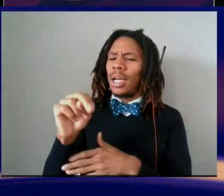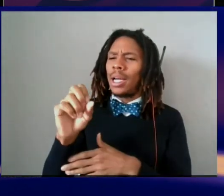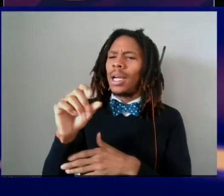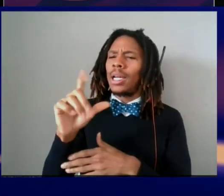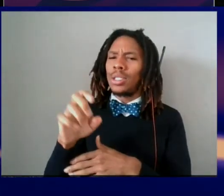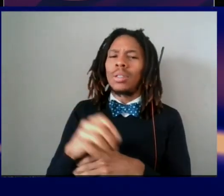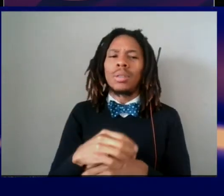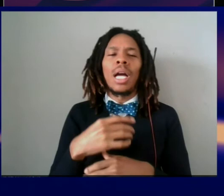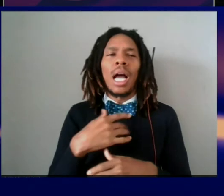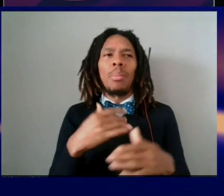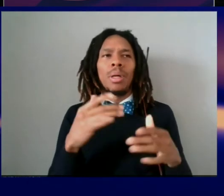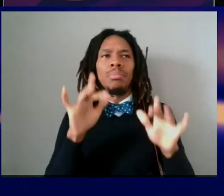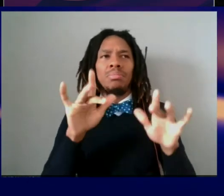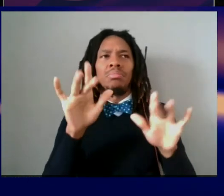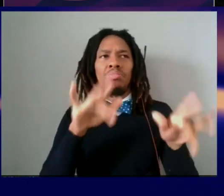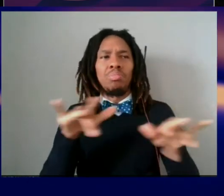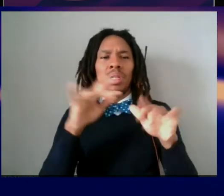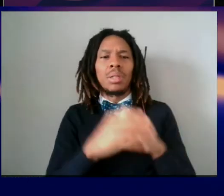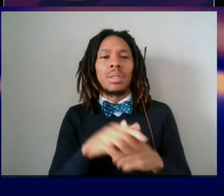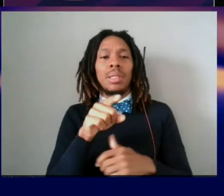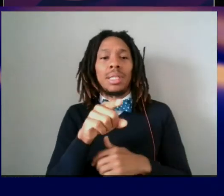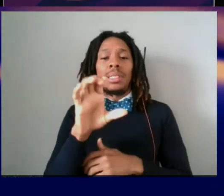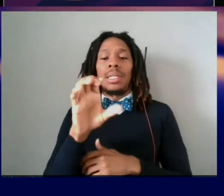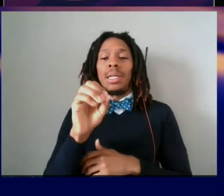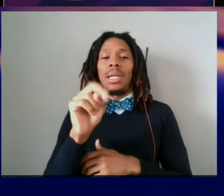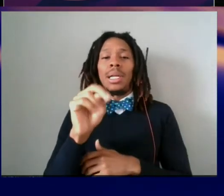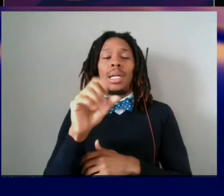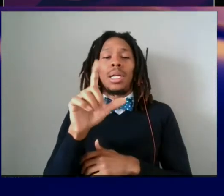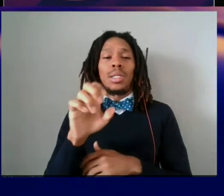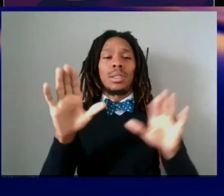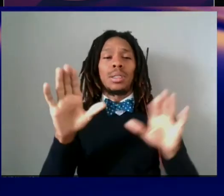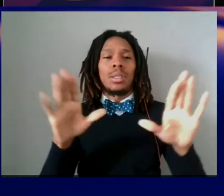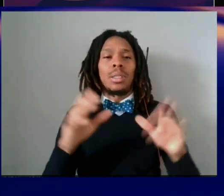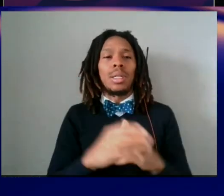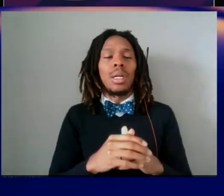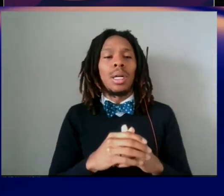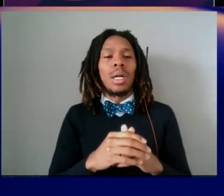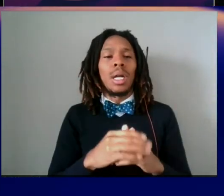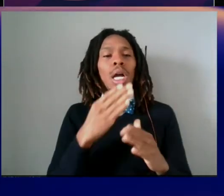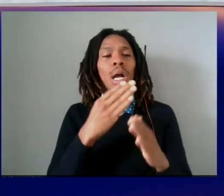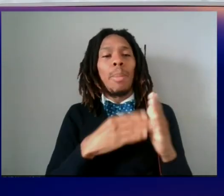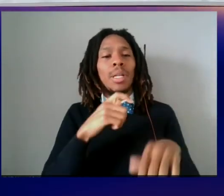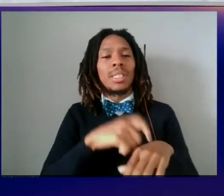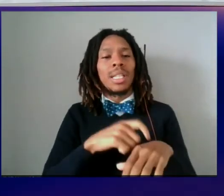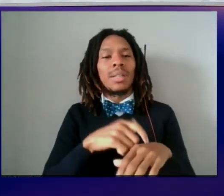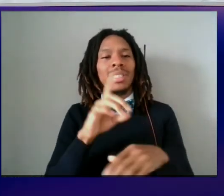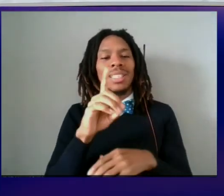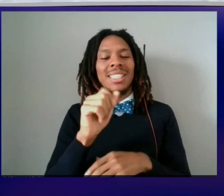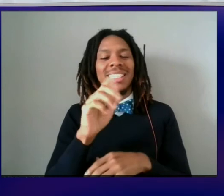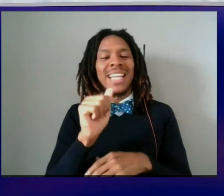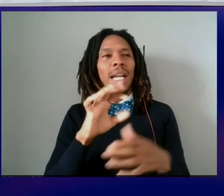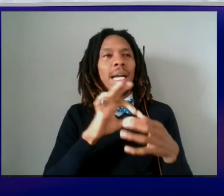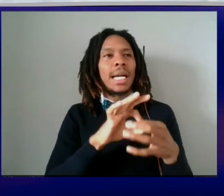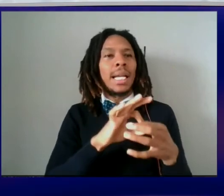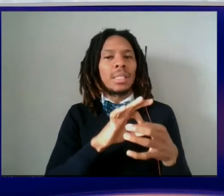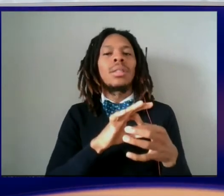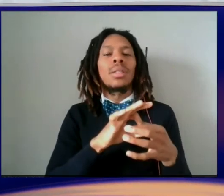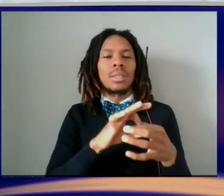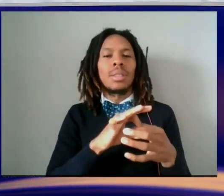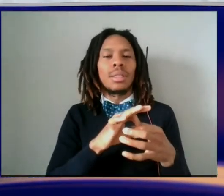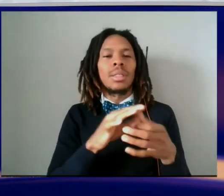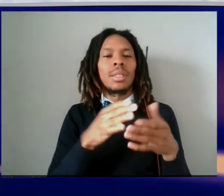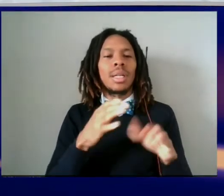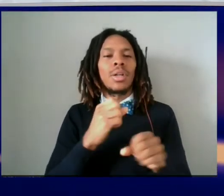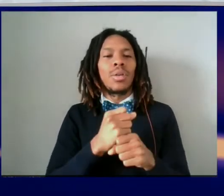this. So this is the console. Component types are essentially the data connectors that I talked about. It allows you to create